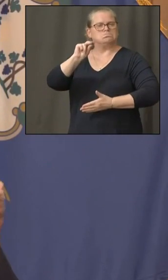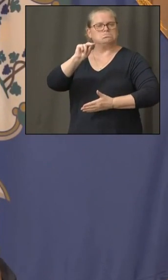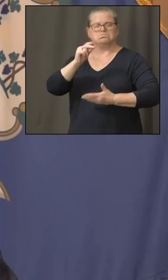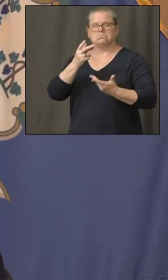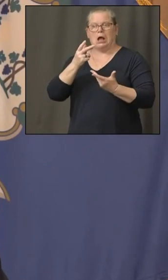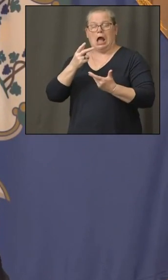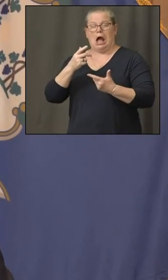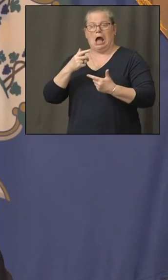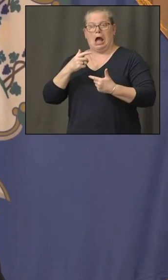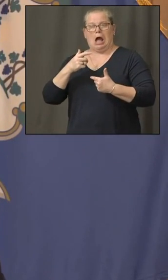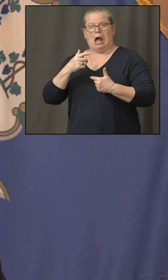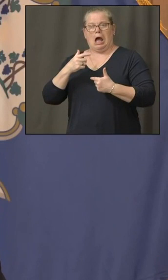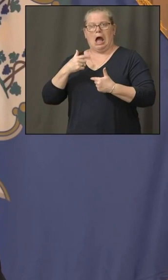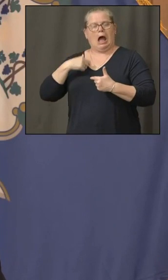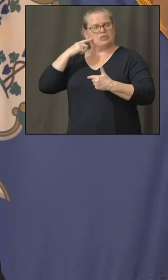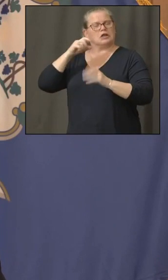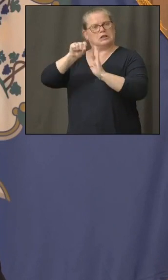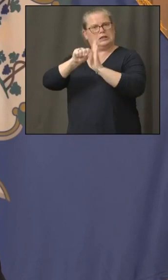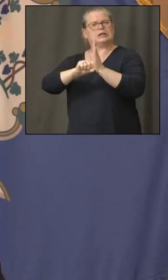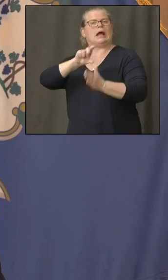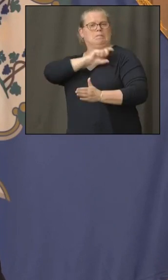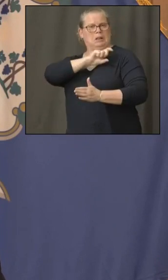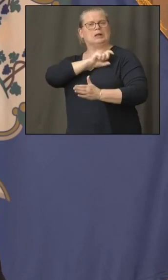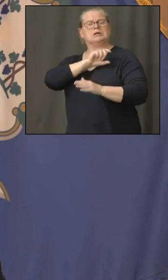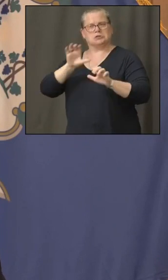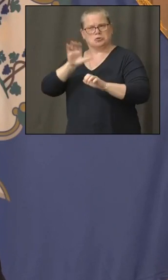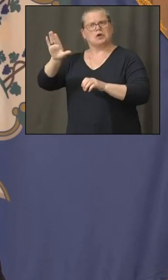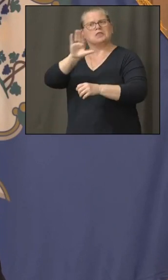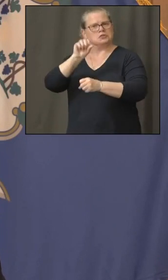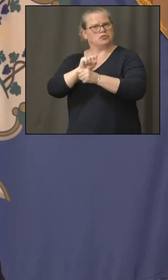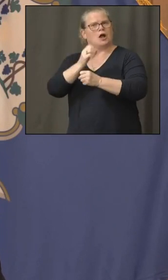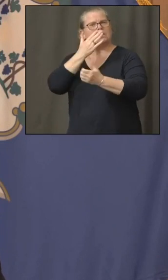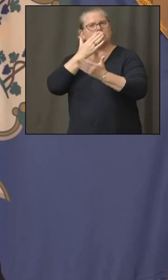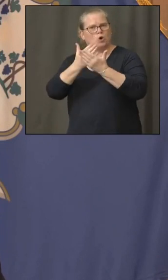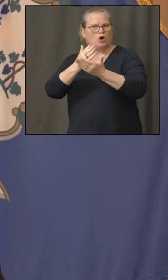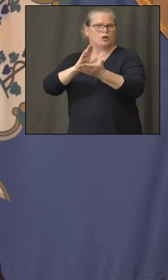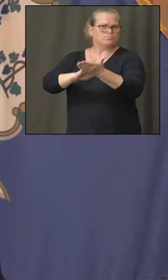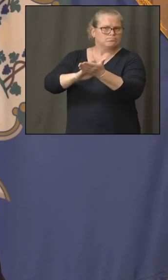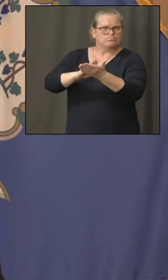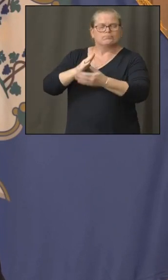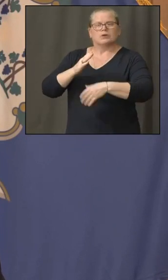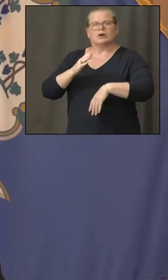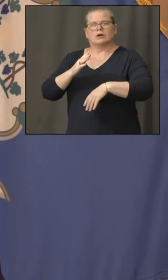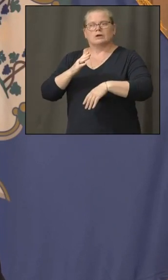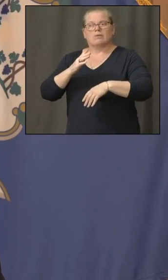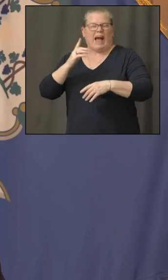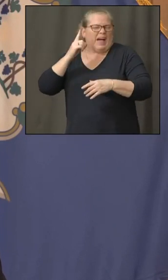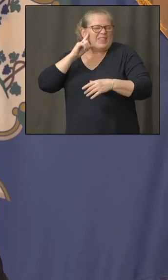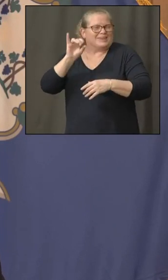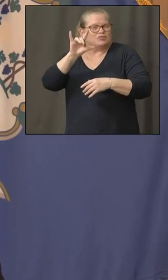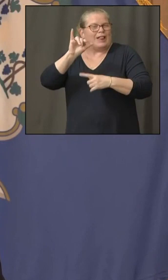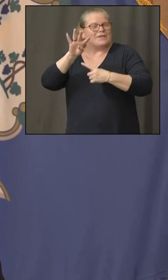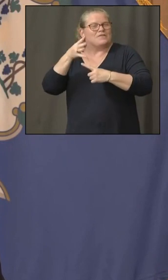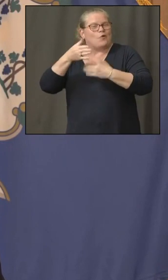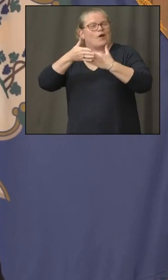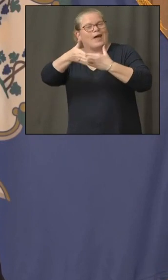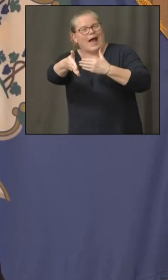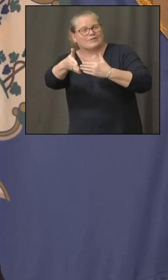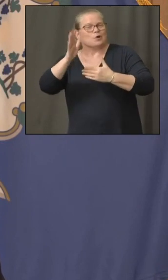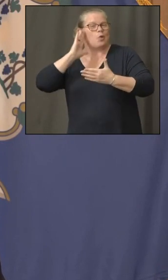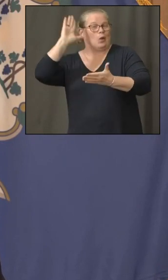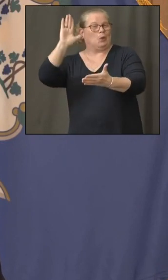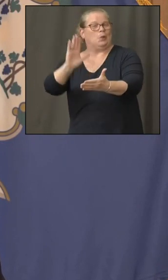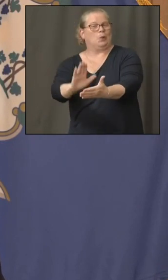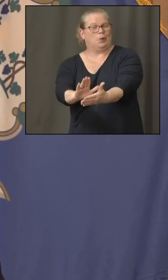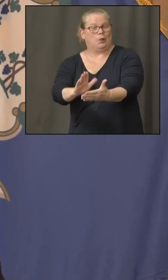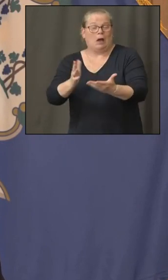too. July 4th is a holiday reserved for fireworks. What's going on the 2 weeks beforehand? Do you know anything more on